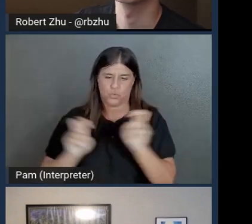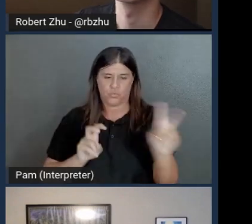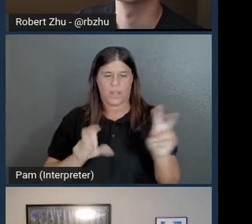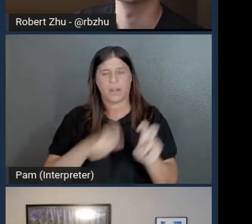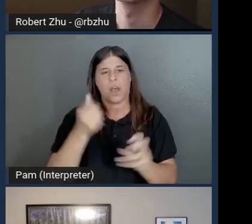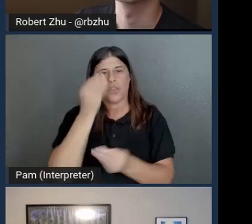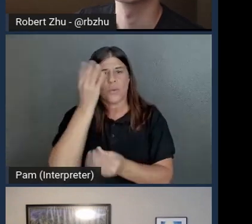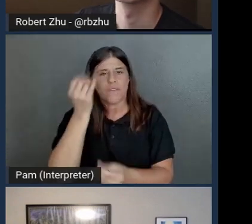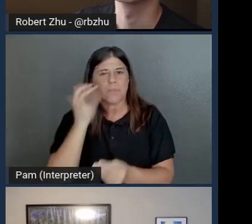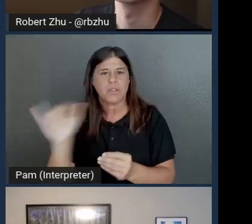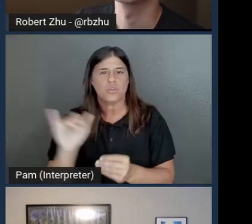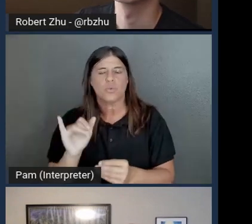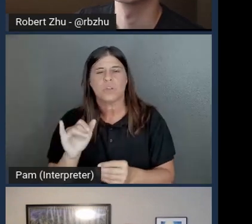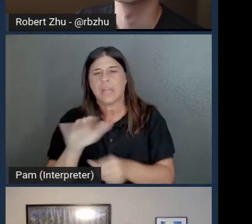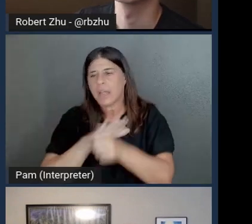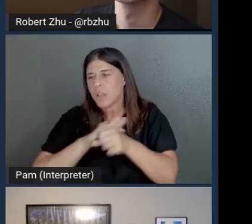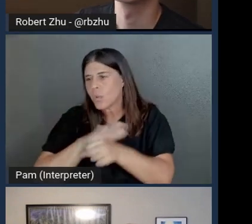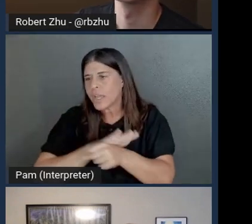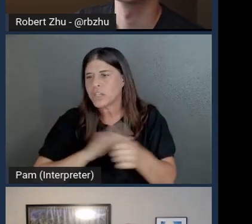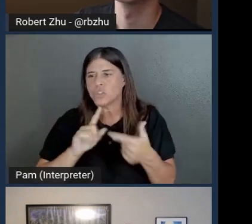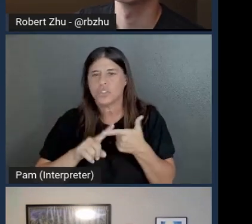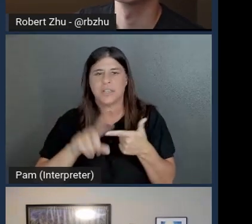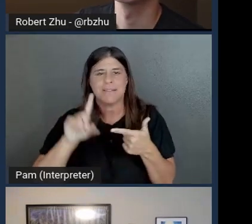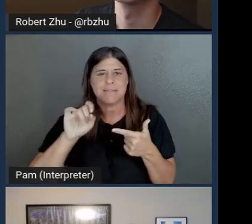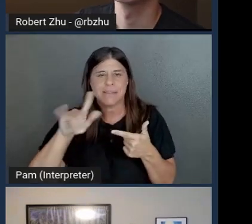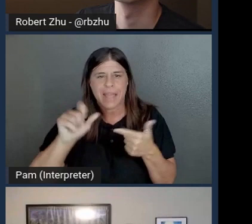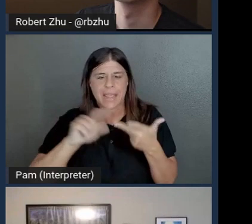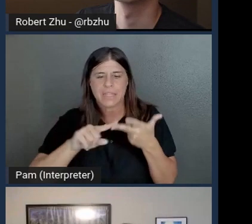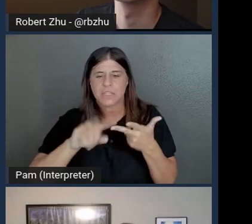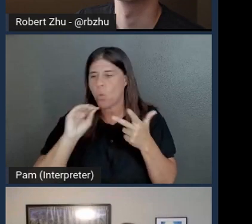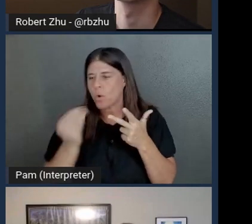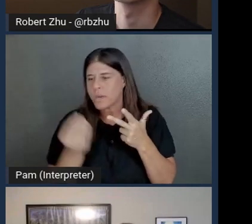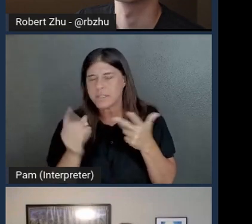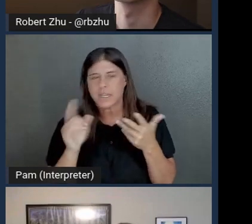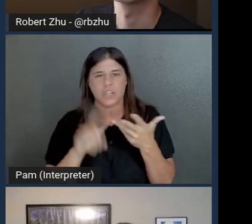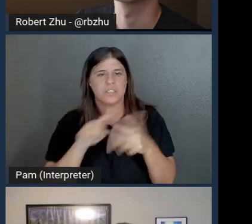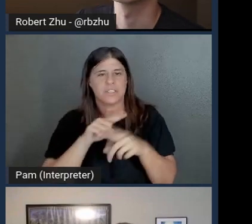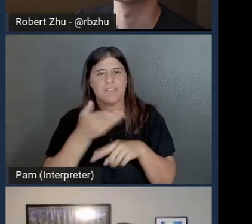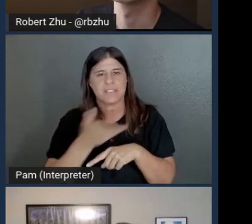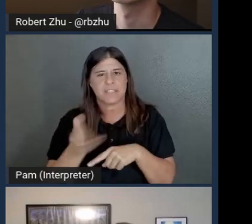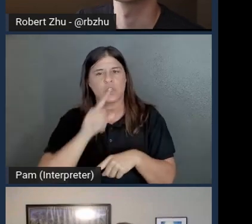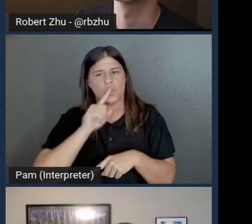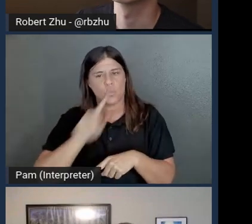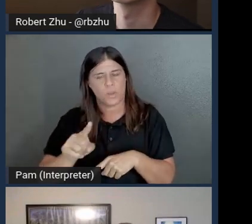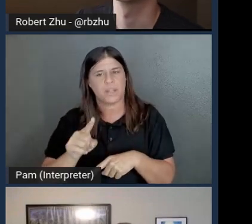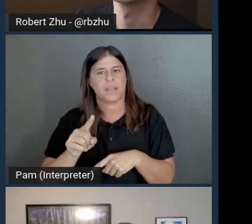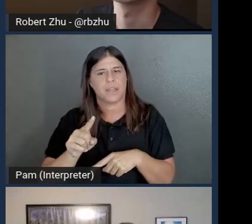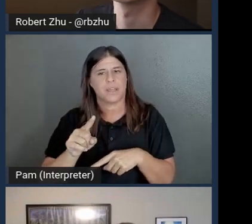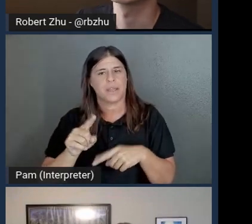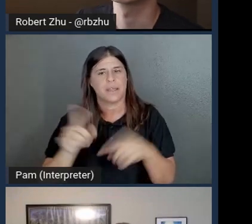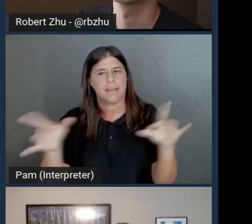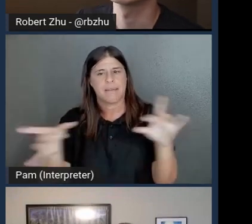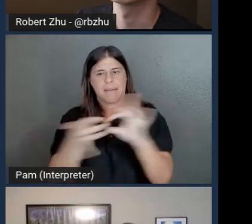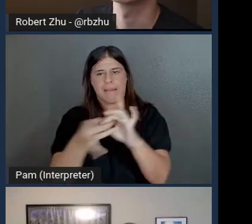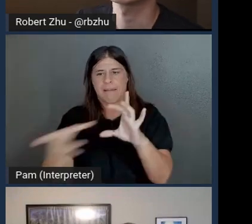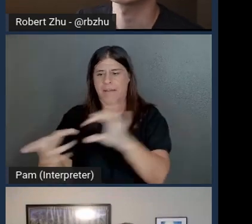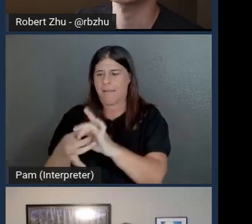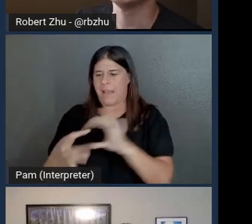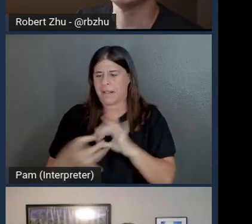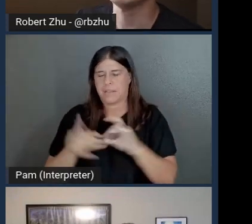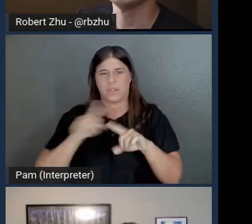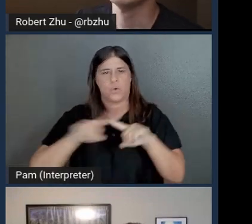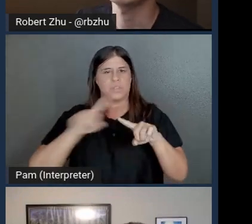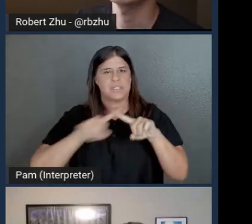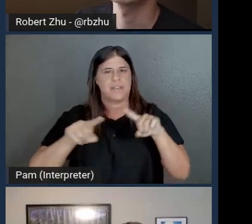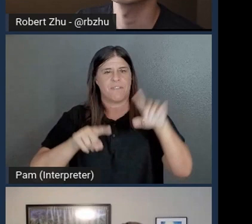information, things like locations, dates, organizations, things like that, to really kind of start to connect these different posts together